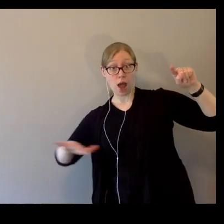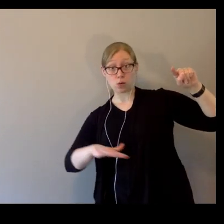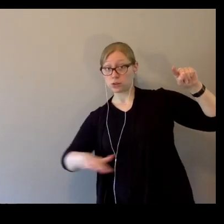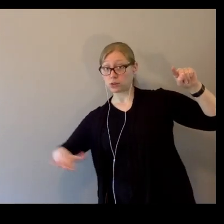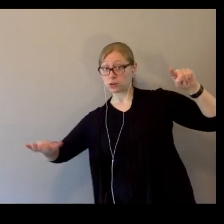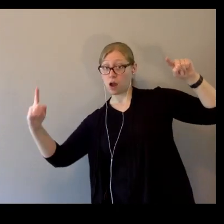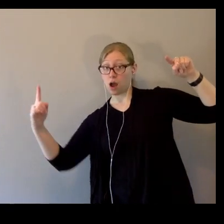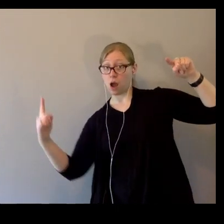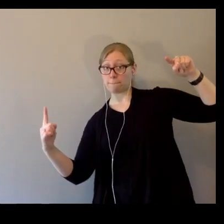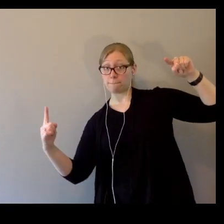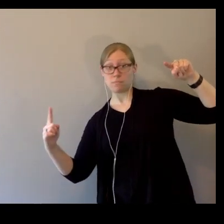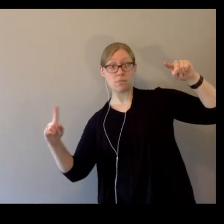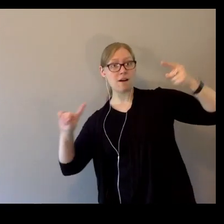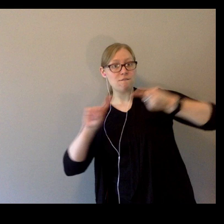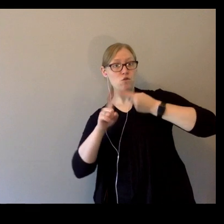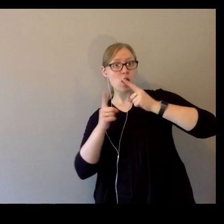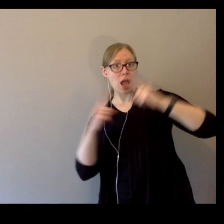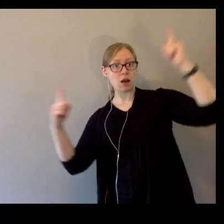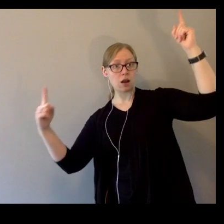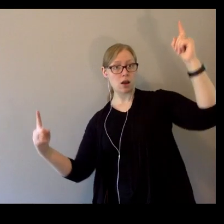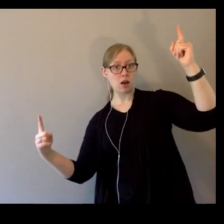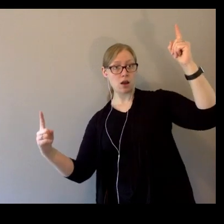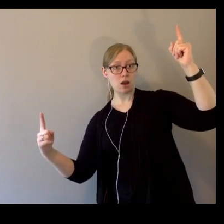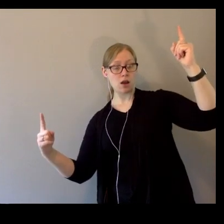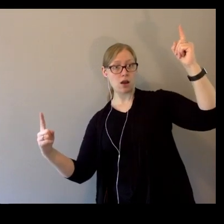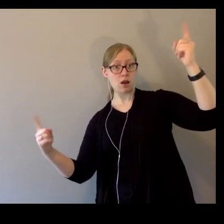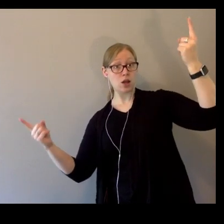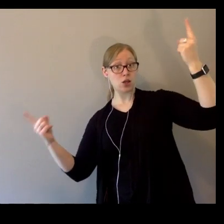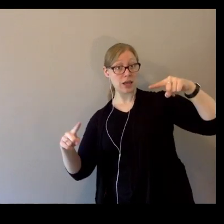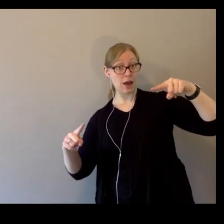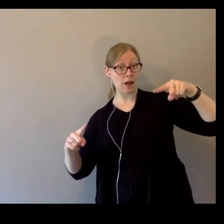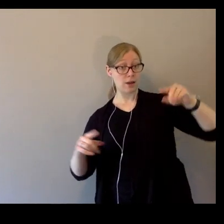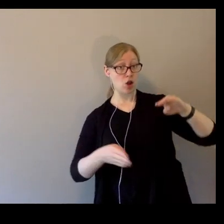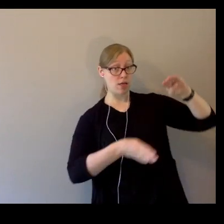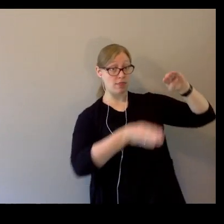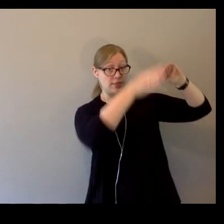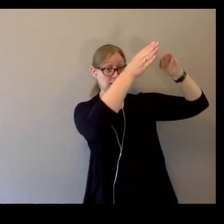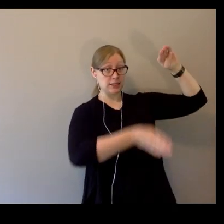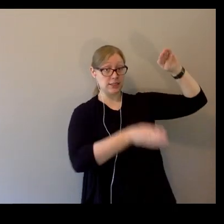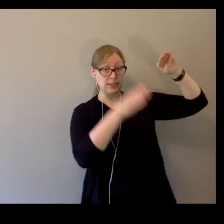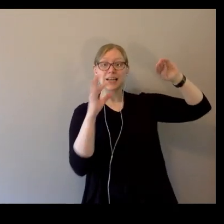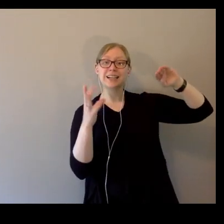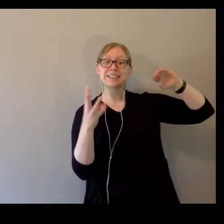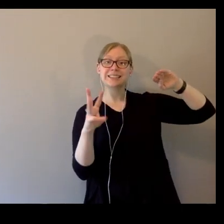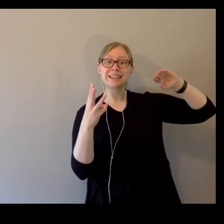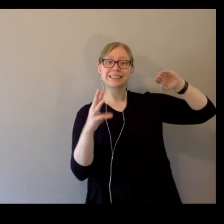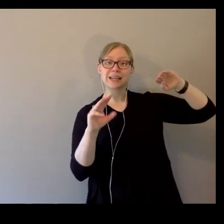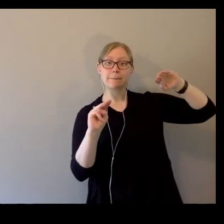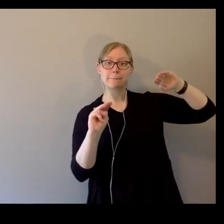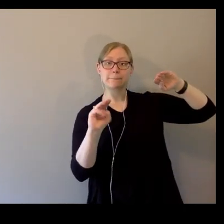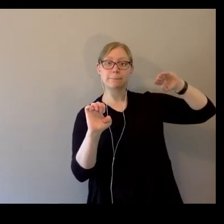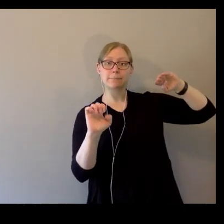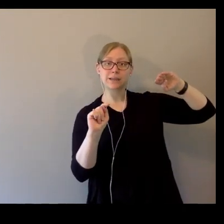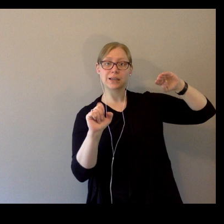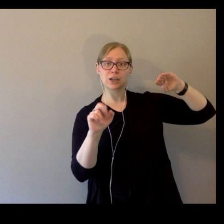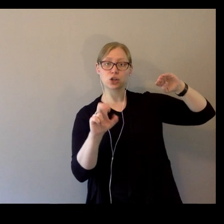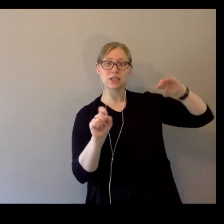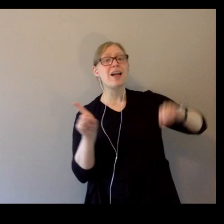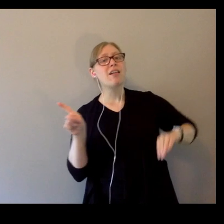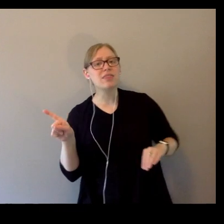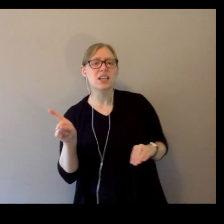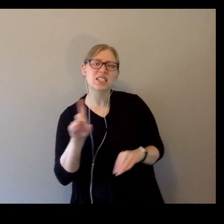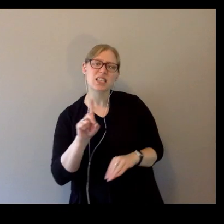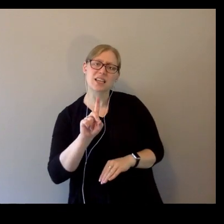And what's happening is the rooftop is 16 meters from the ground. So this is more like a diagram than a picture,